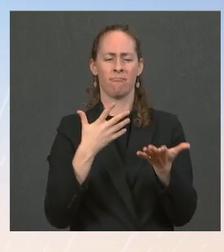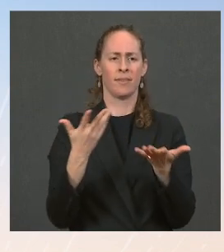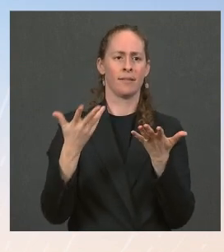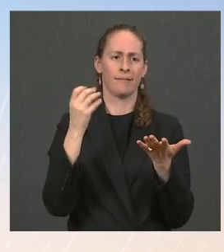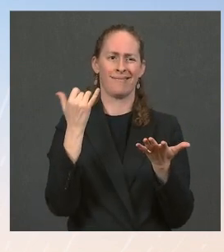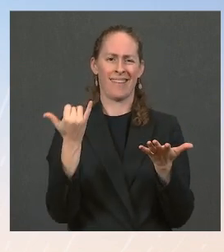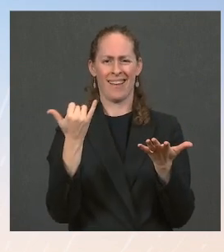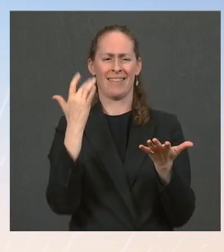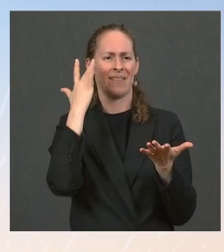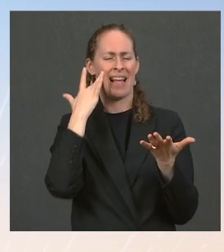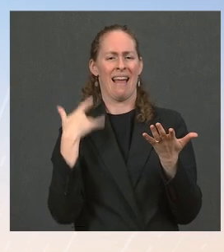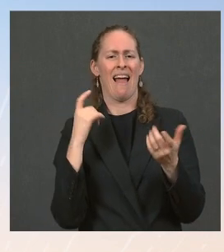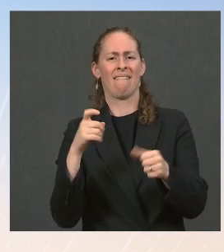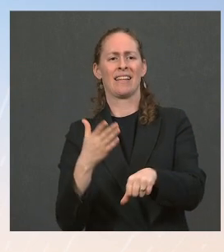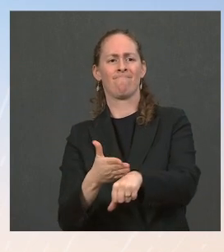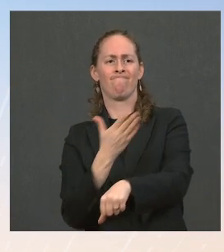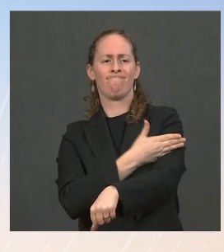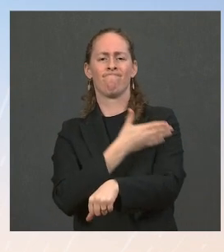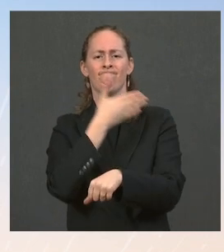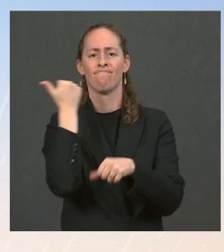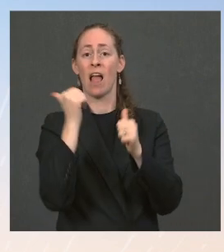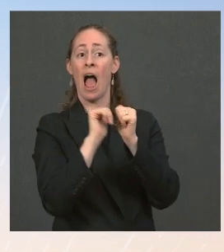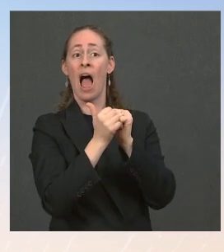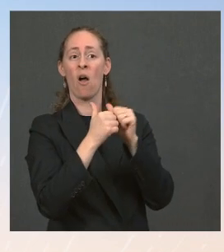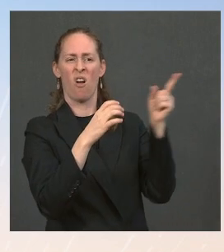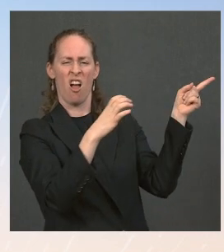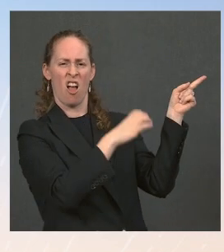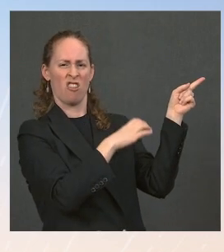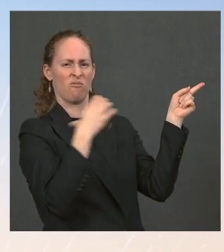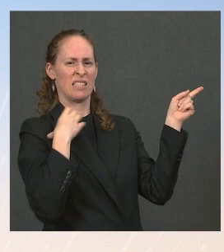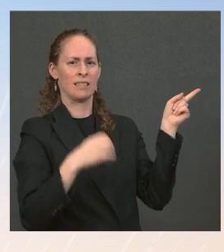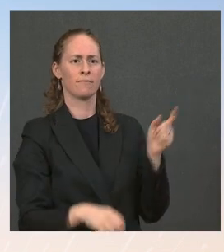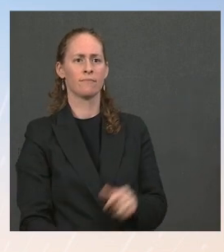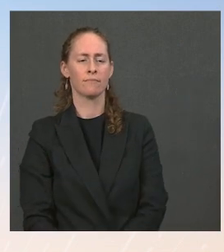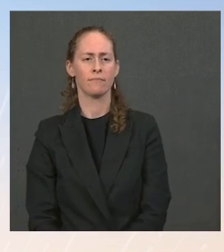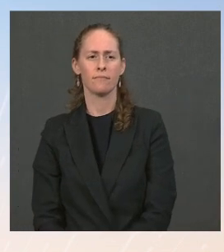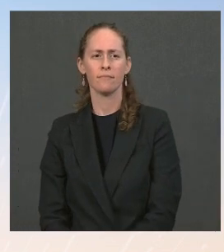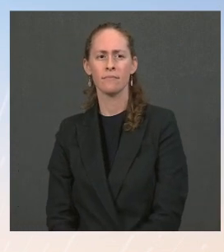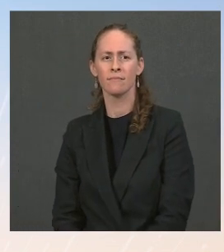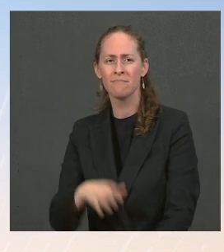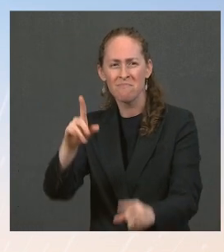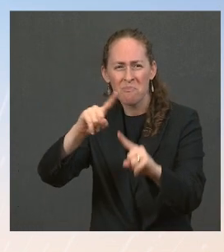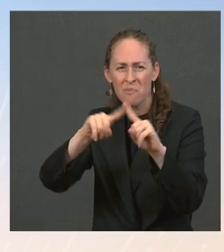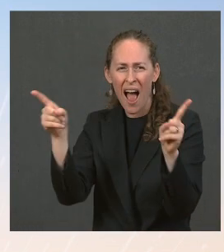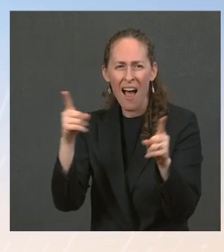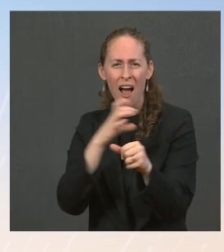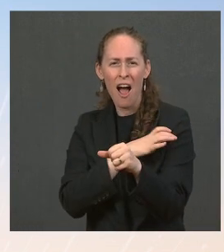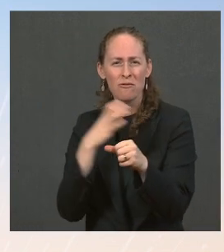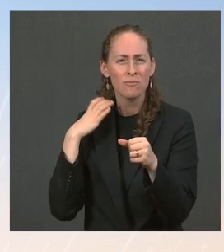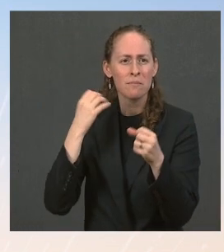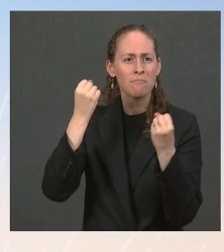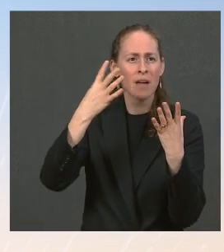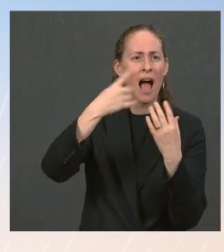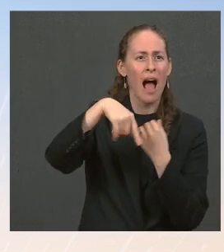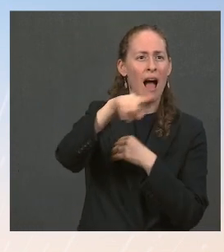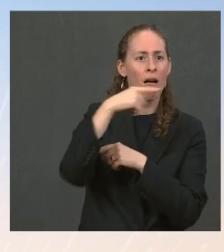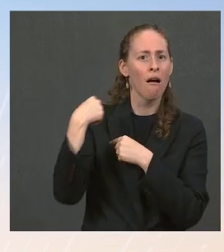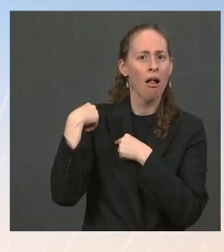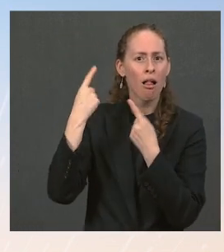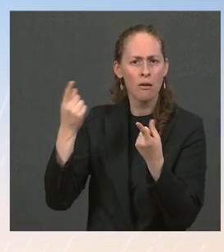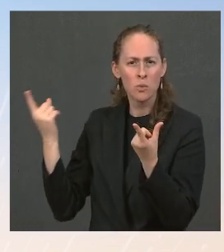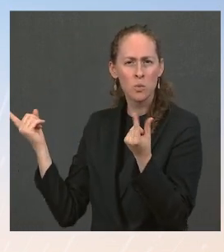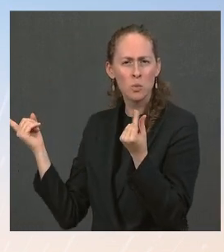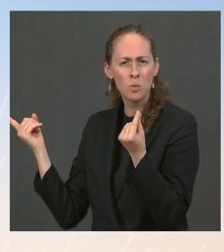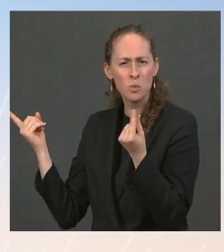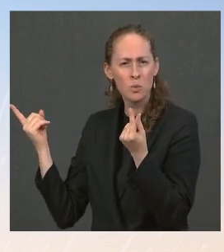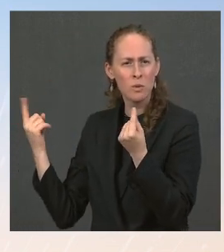policy. Unified control, Democratic control of Congress. Many months in office, you have not even tried. That's not